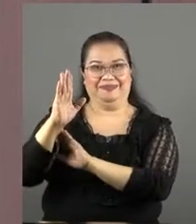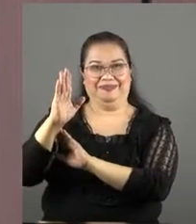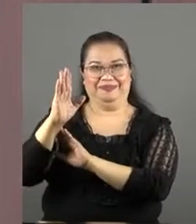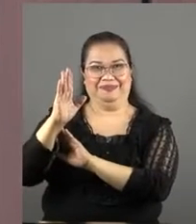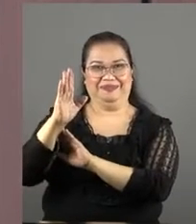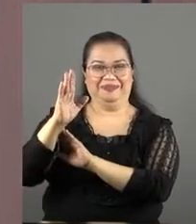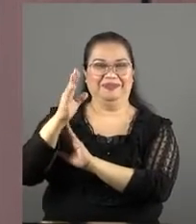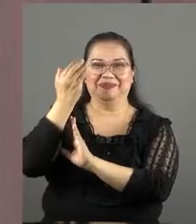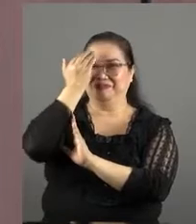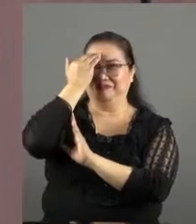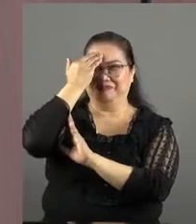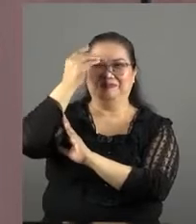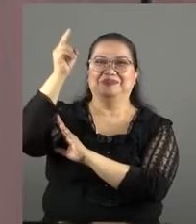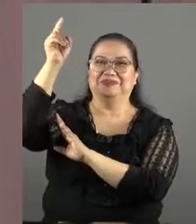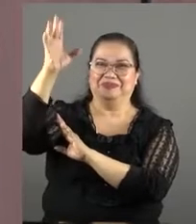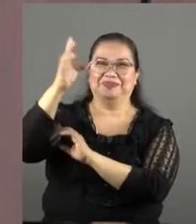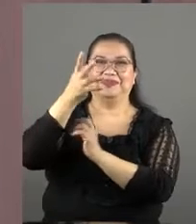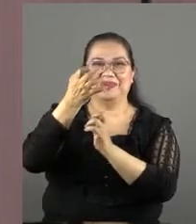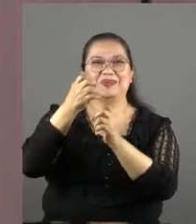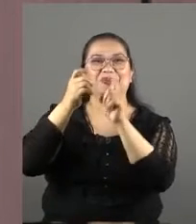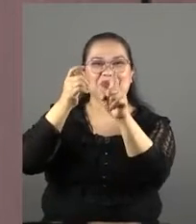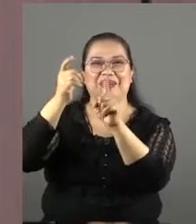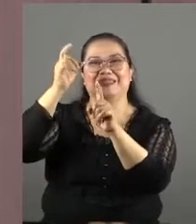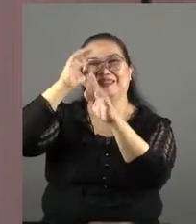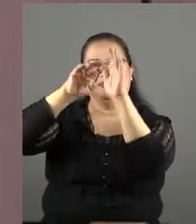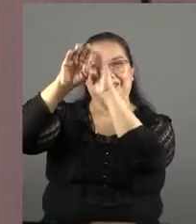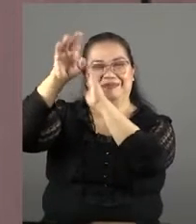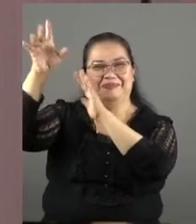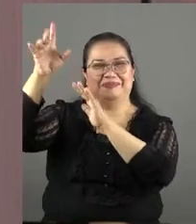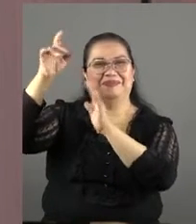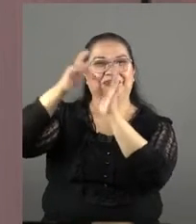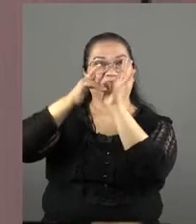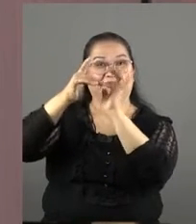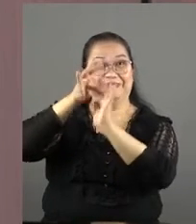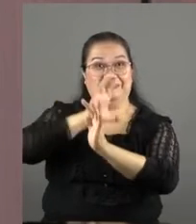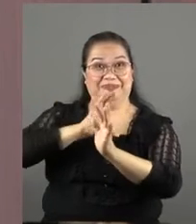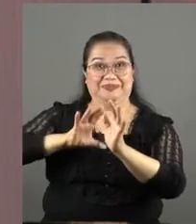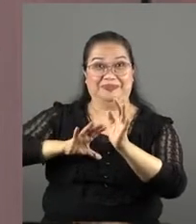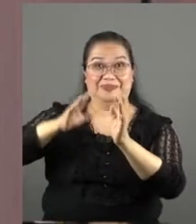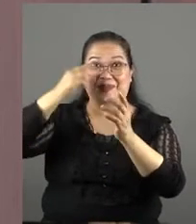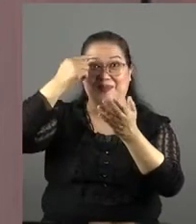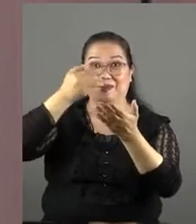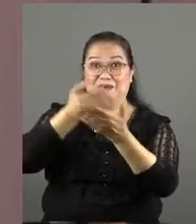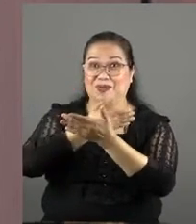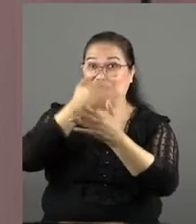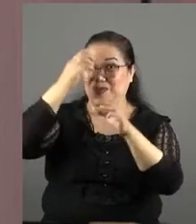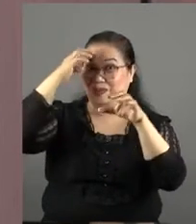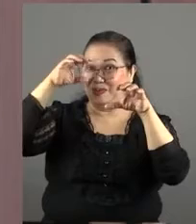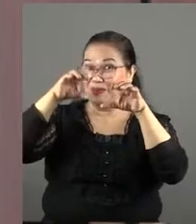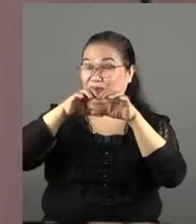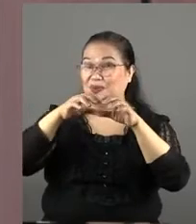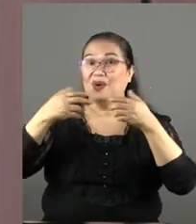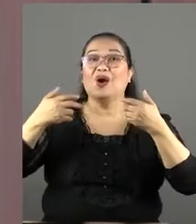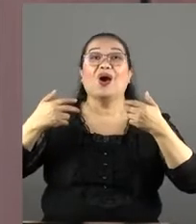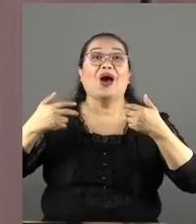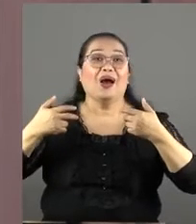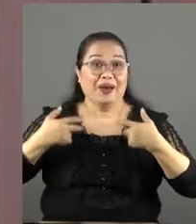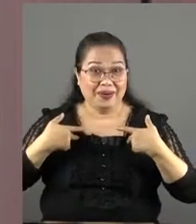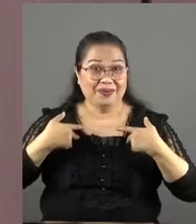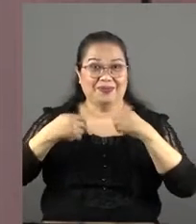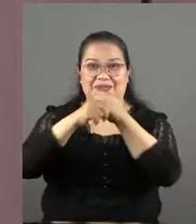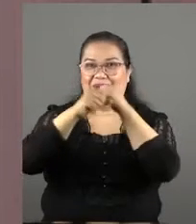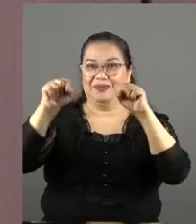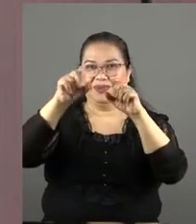and realizing He wants you there. Jesus, the mediator of a new covenant. That's Acts 4:12. There is salvation in no one